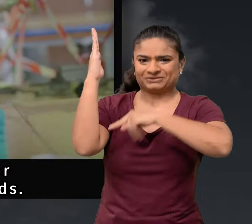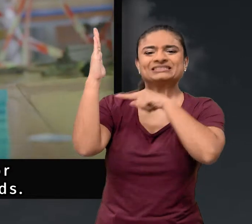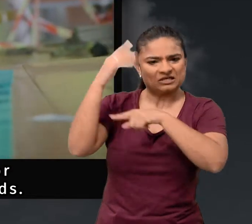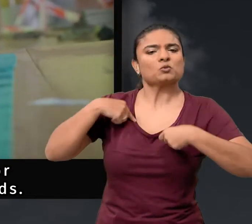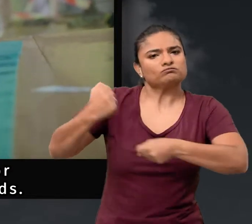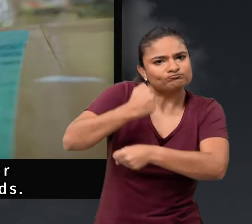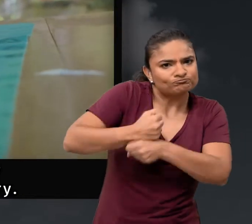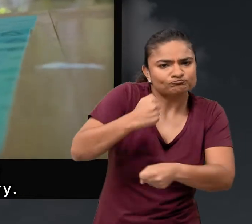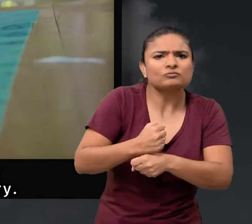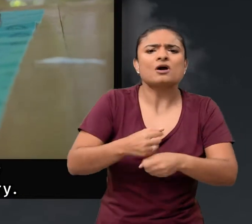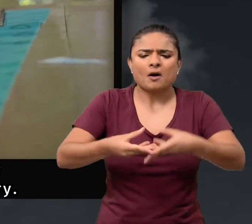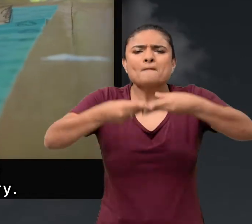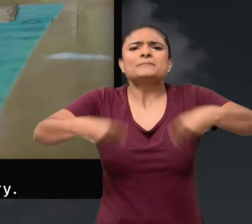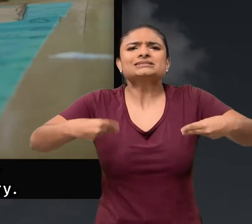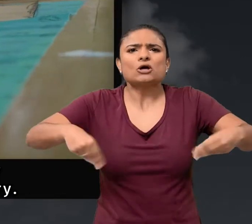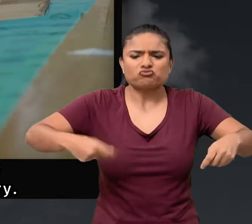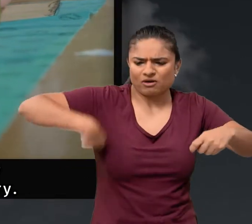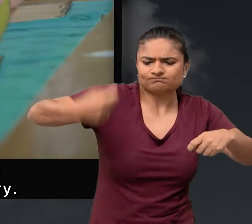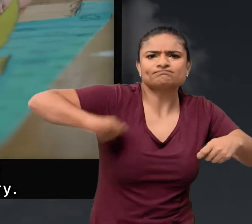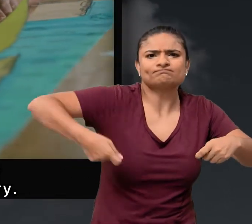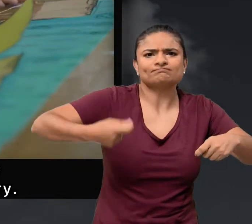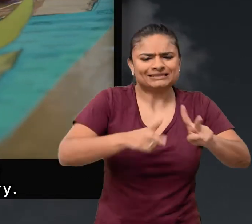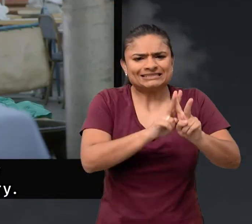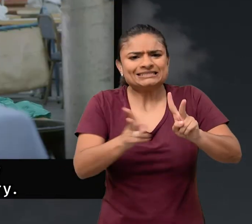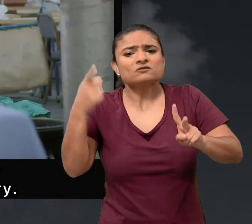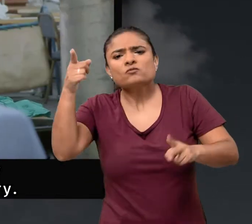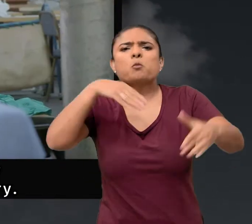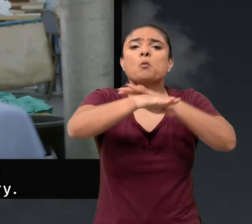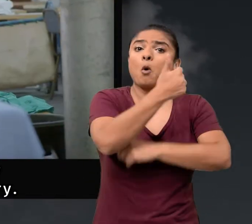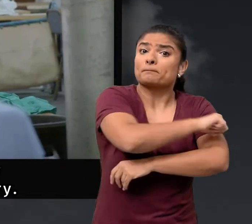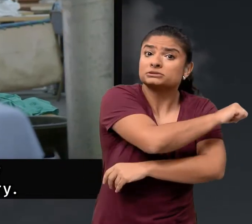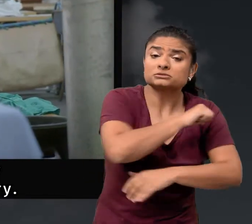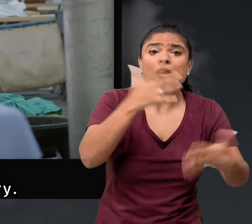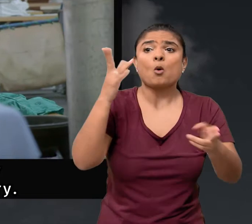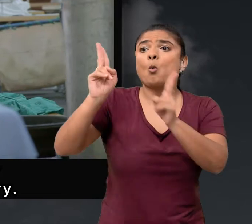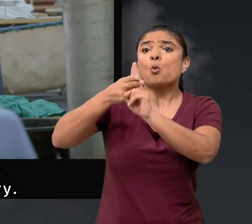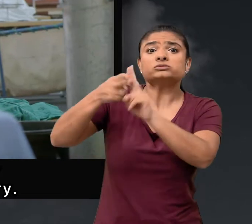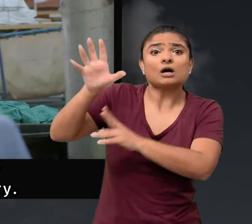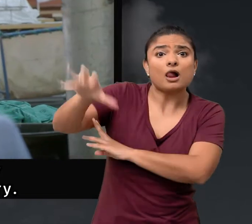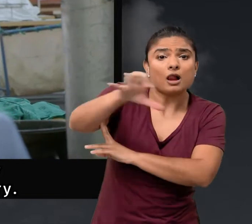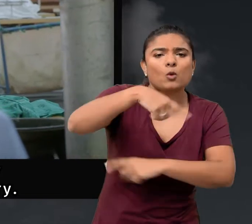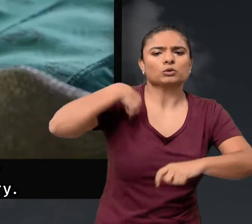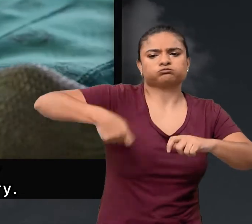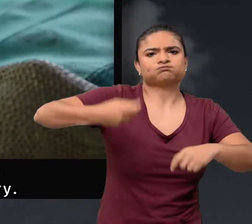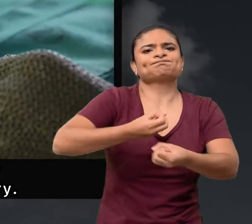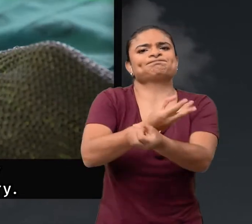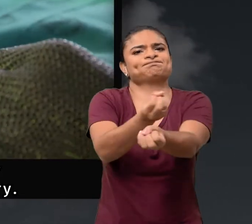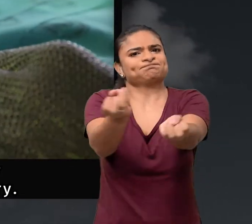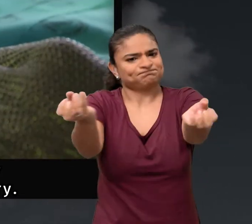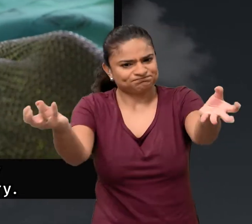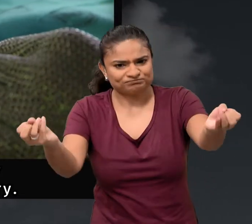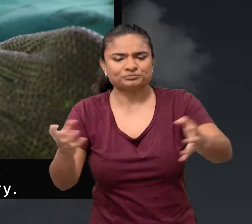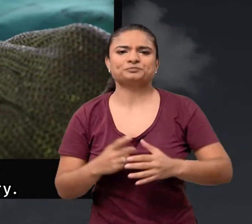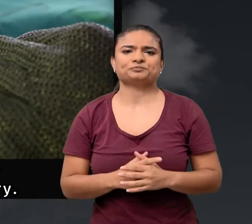beds. There are textile products that we produce mainly for the hospitals, for